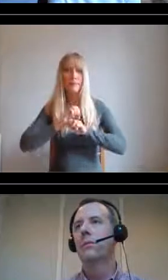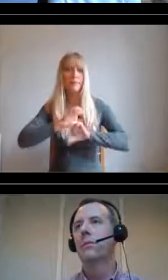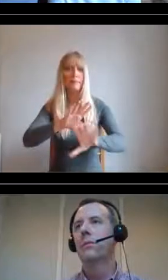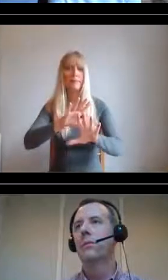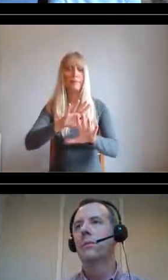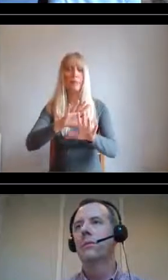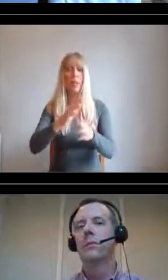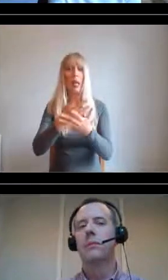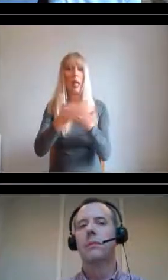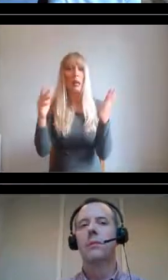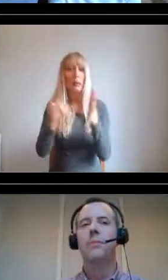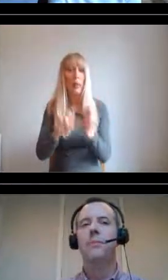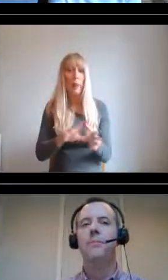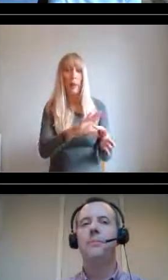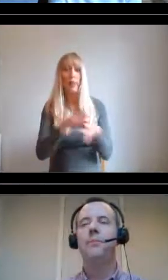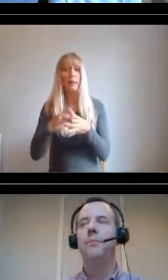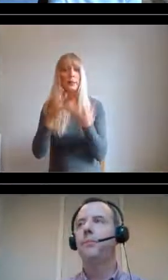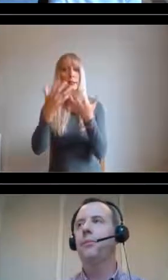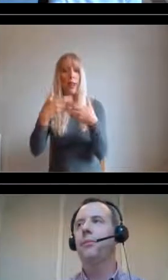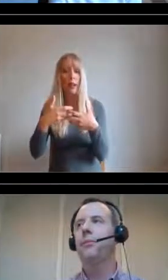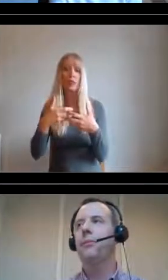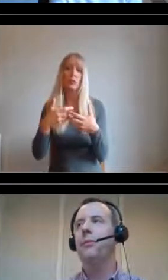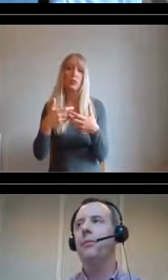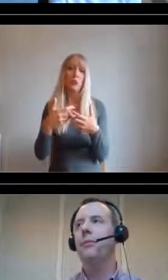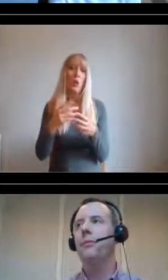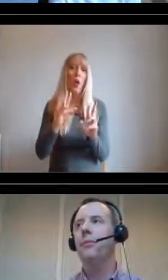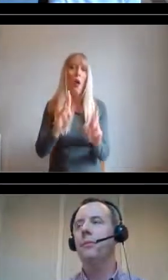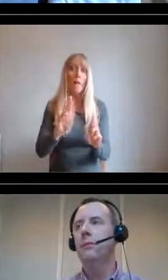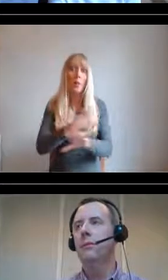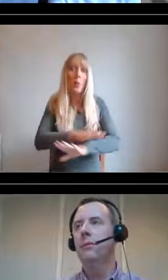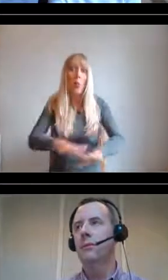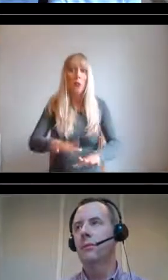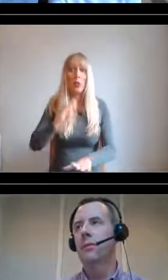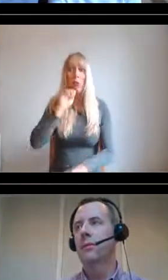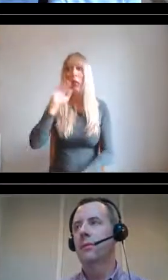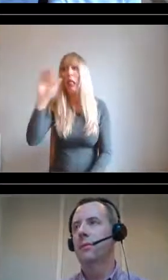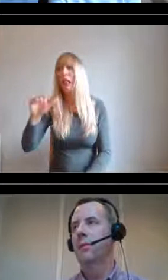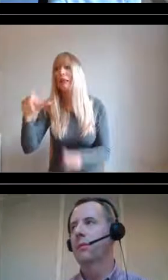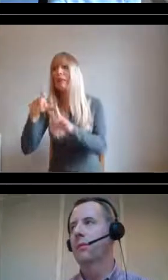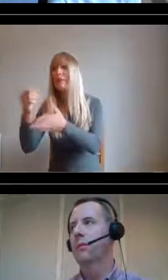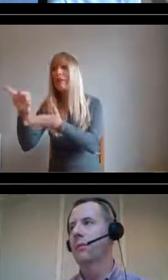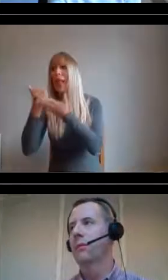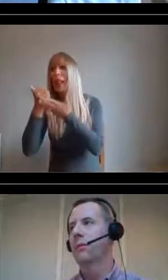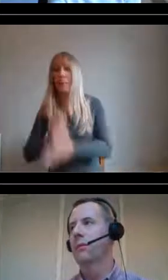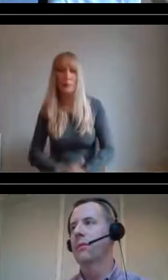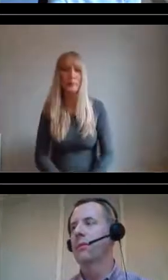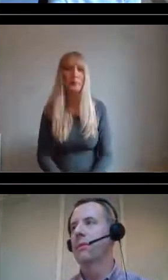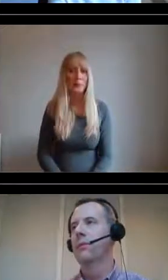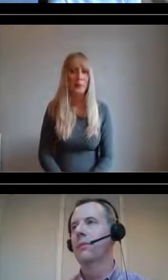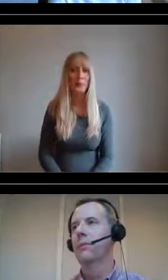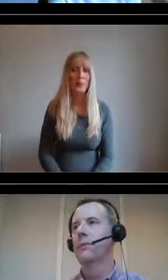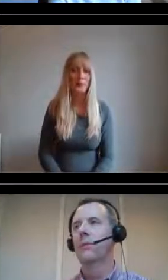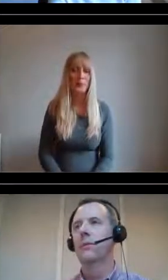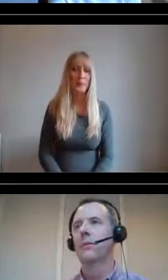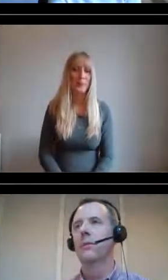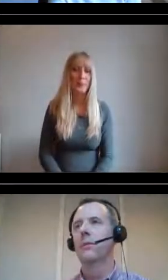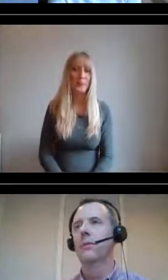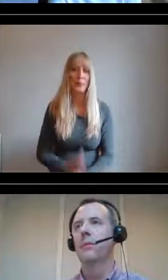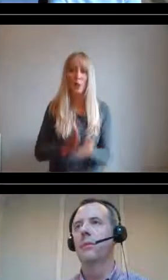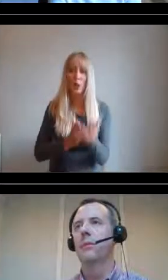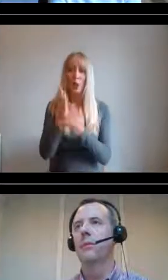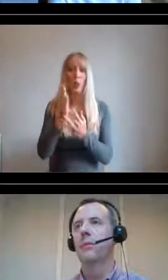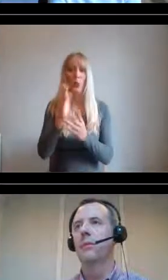any technical difficulties, which we don't, you may hear one of us asking him for some help and progress as the webinar moves